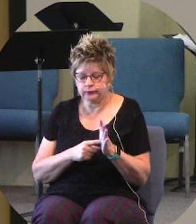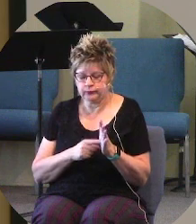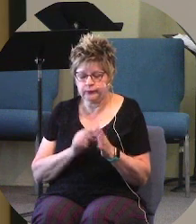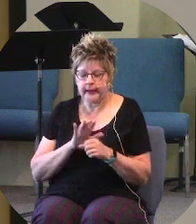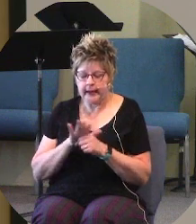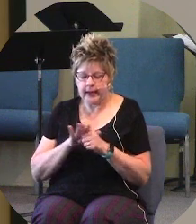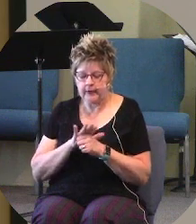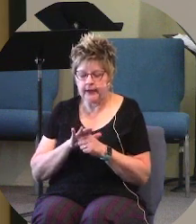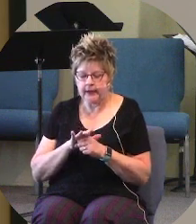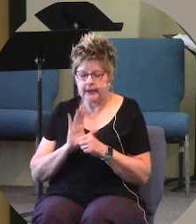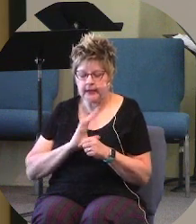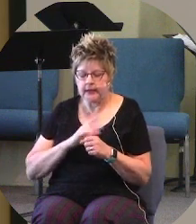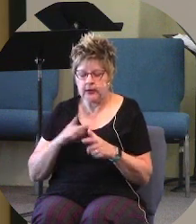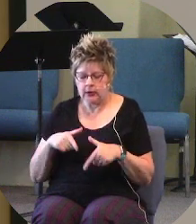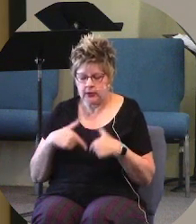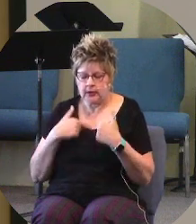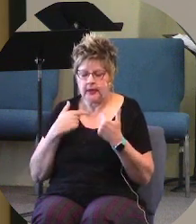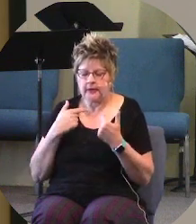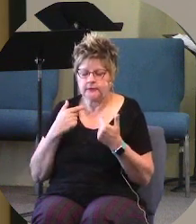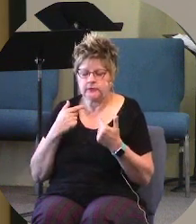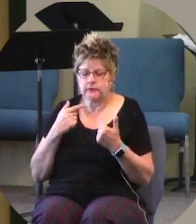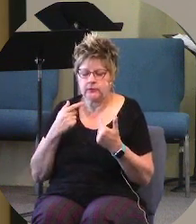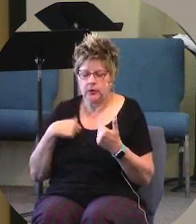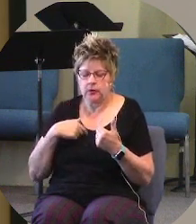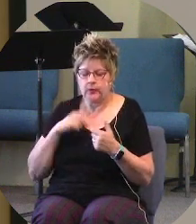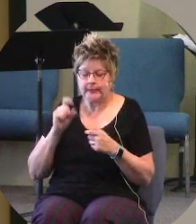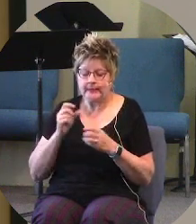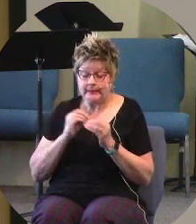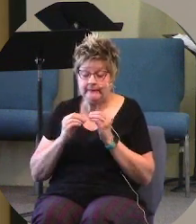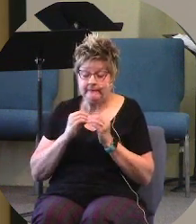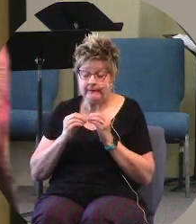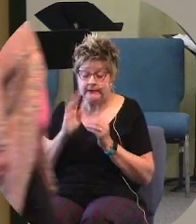areas in our lives where we need to be fixed by you.